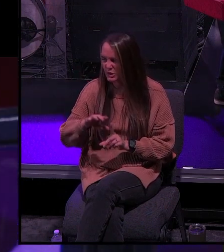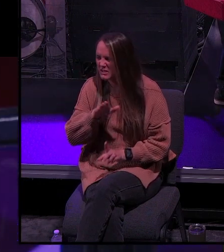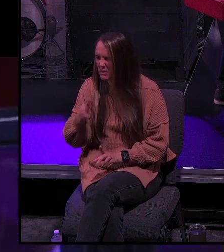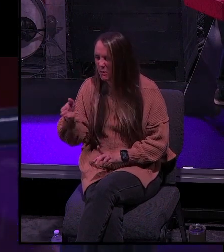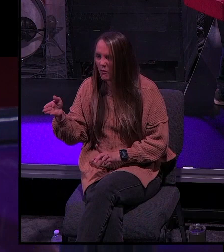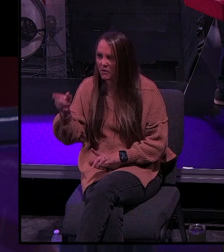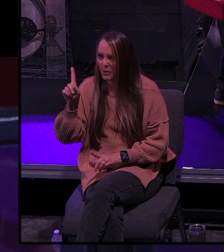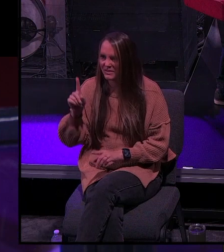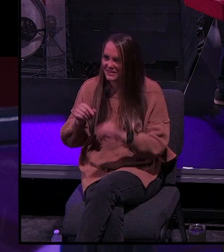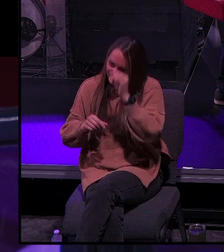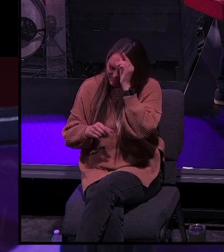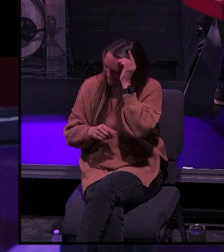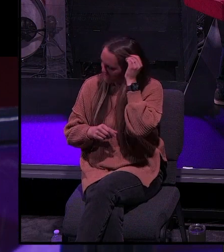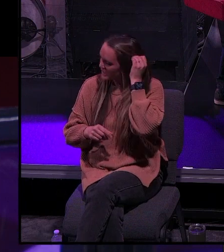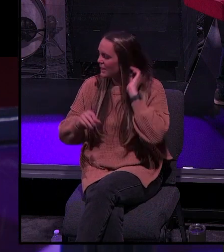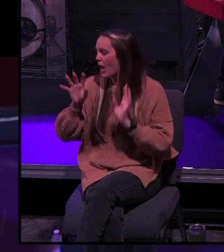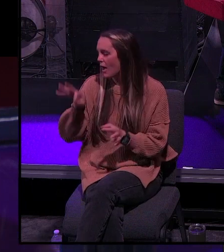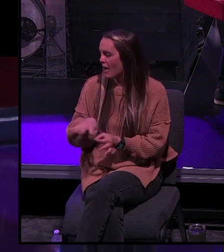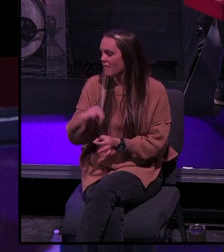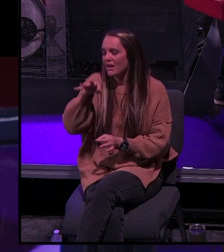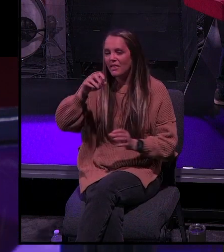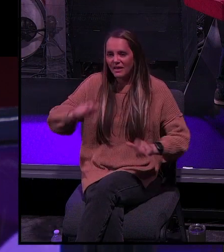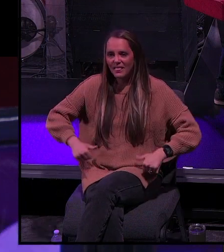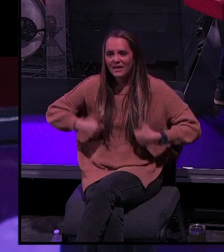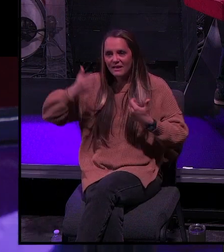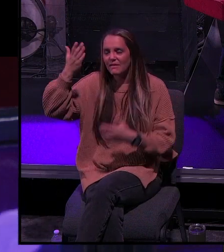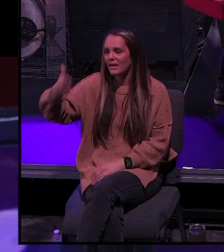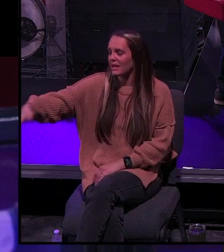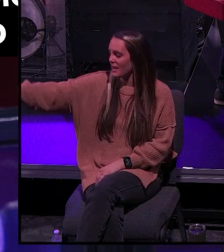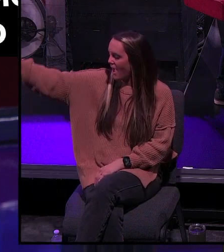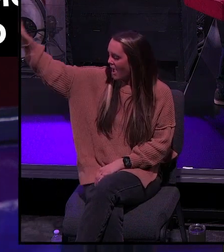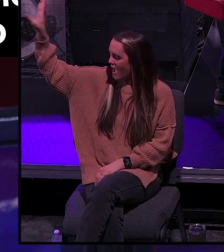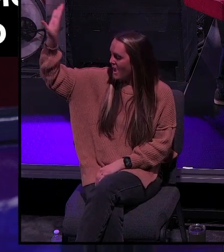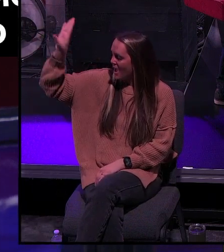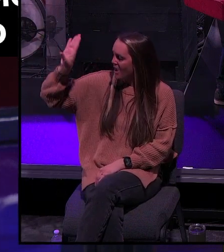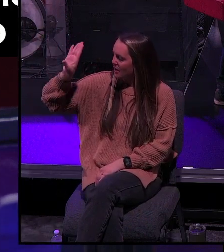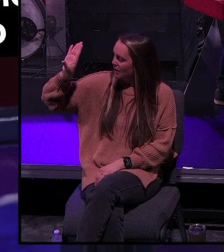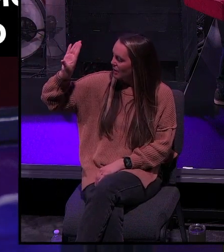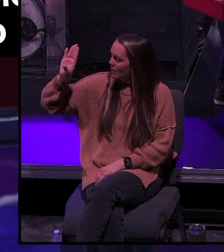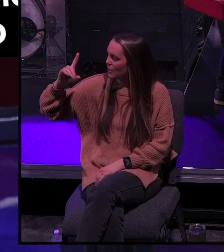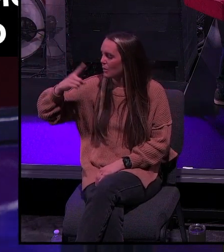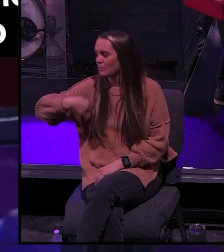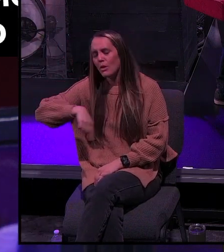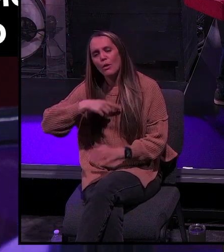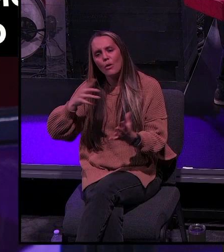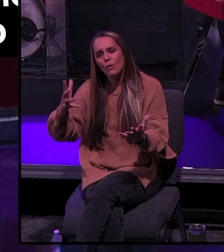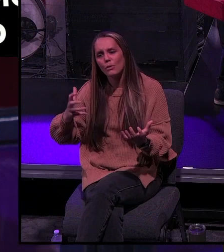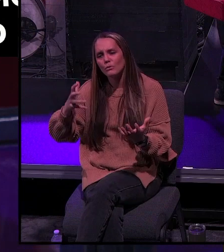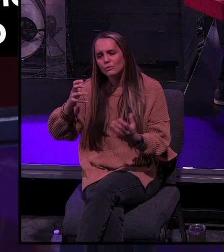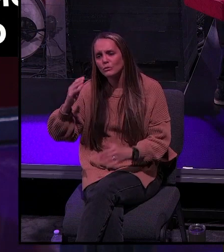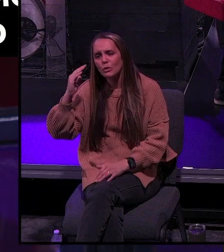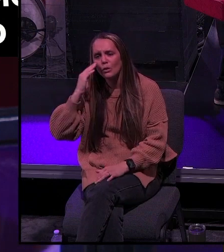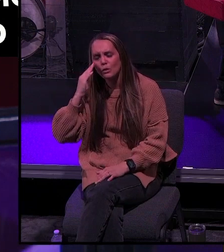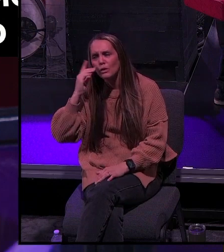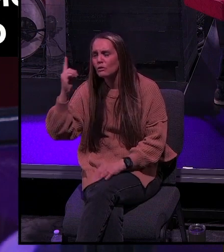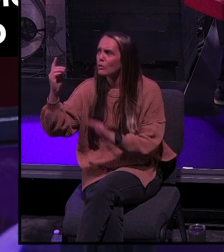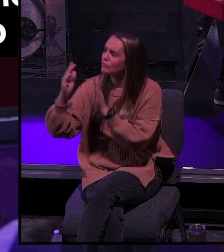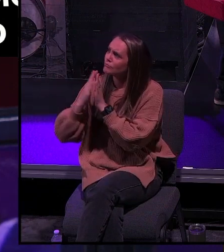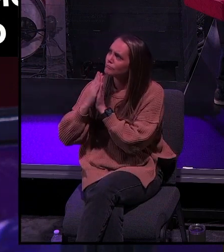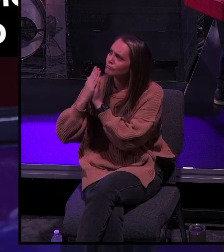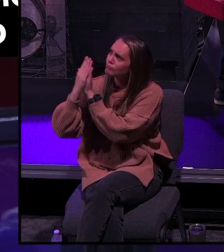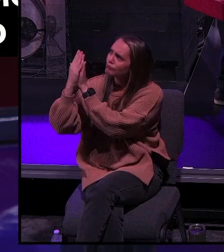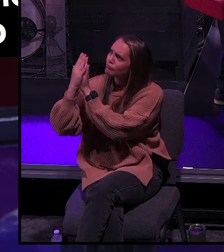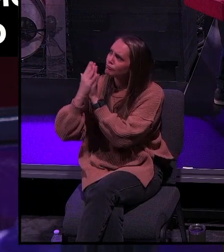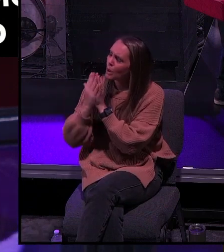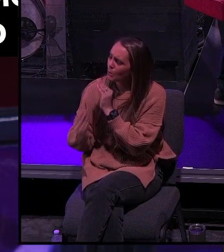Living God, Spirit of the Living God, we want to know you more and